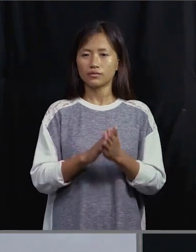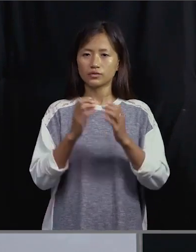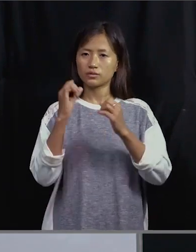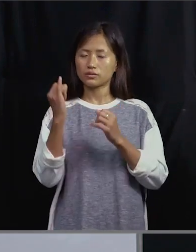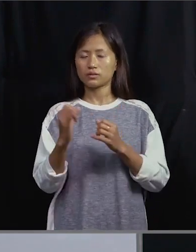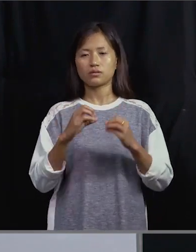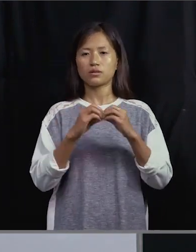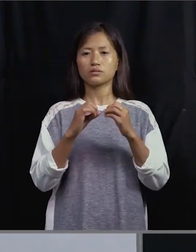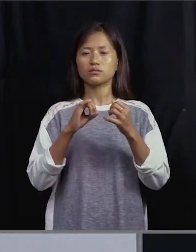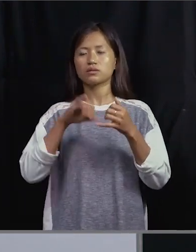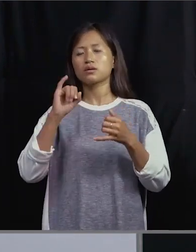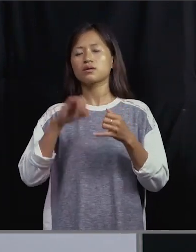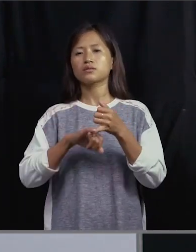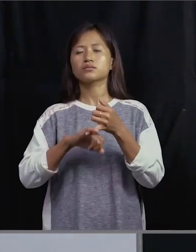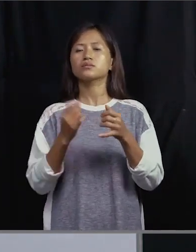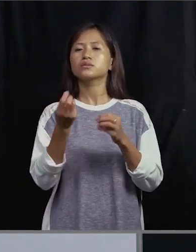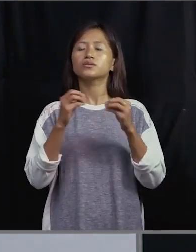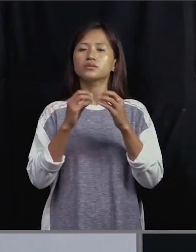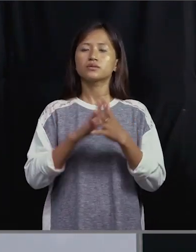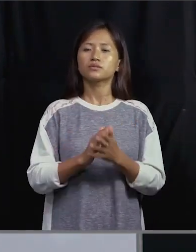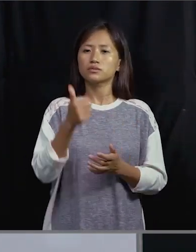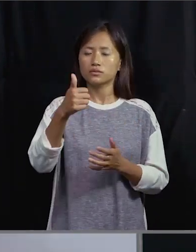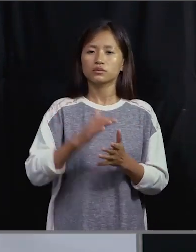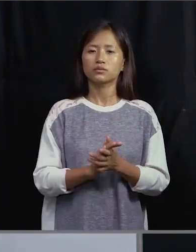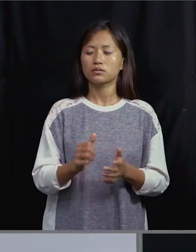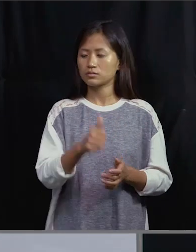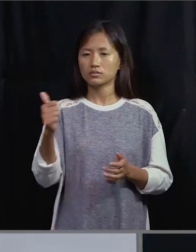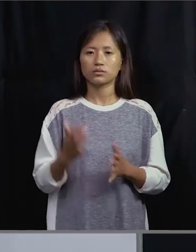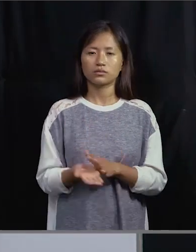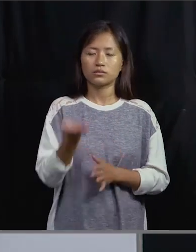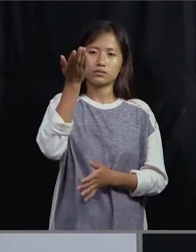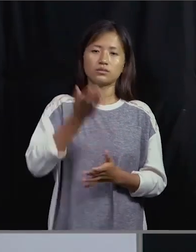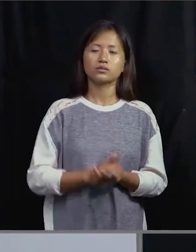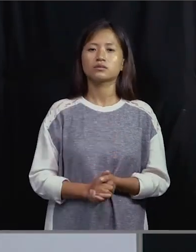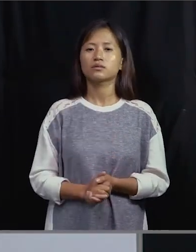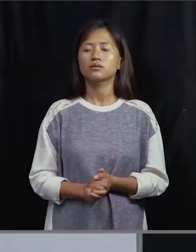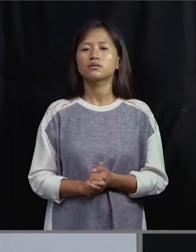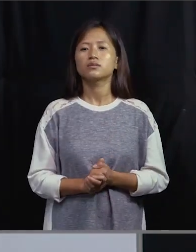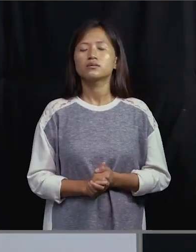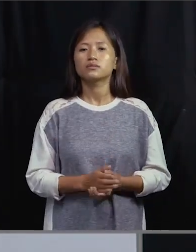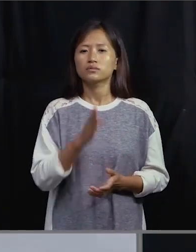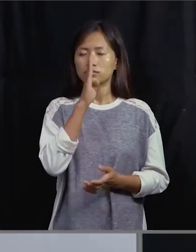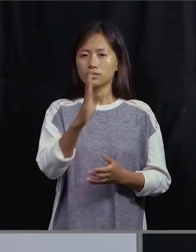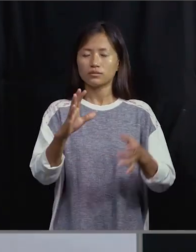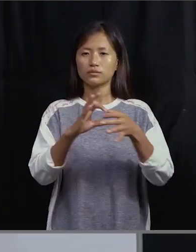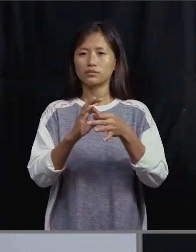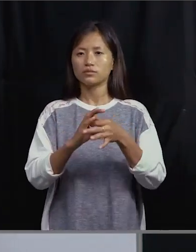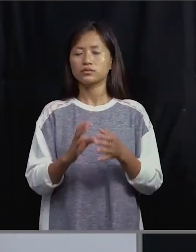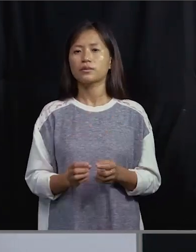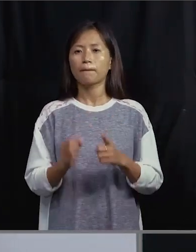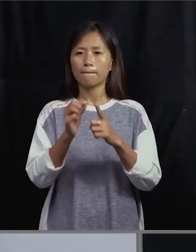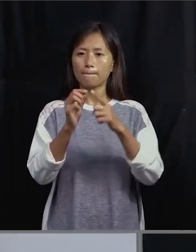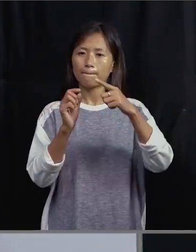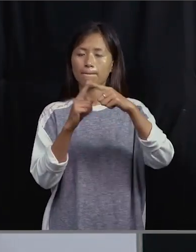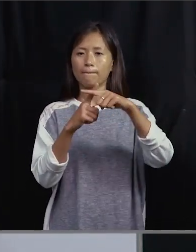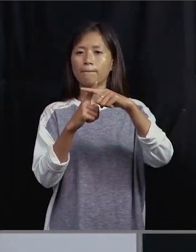substitute goods. So when one side rises, the other side is also rising. That simply is called direct relationship or positive